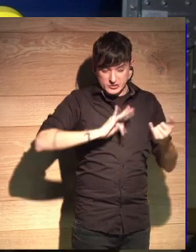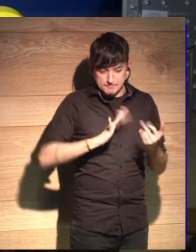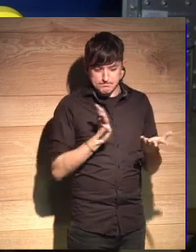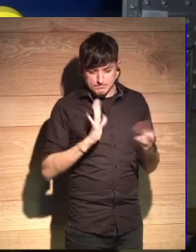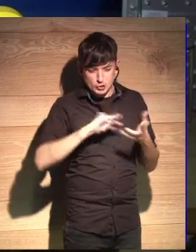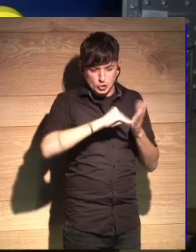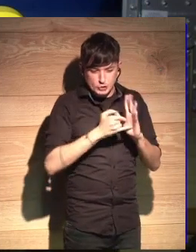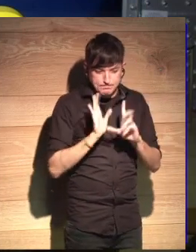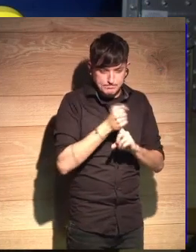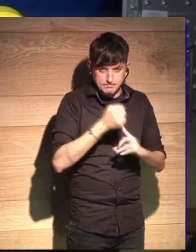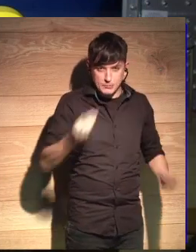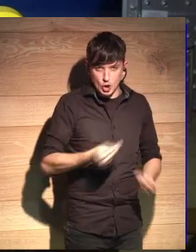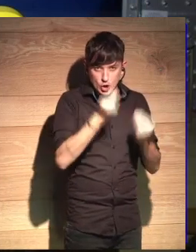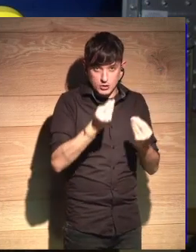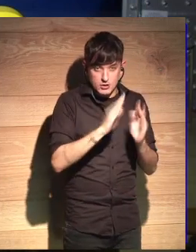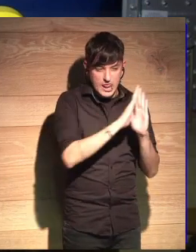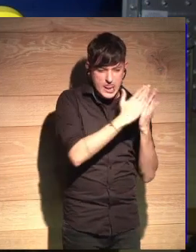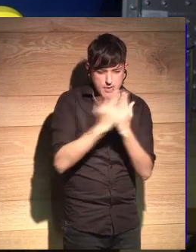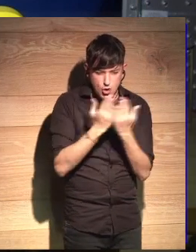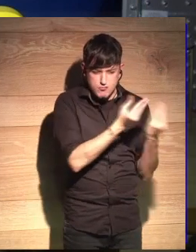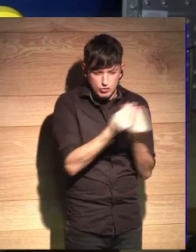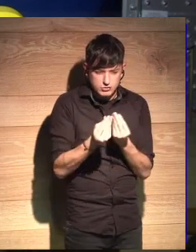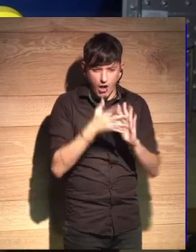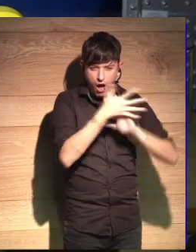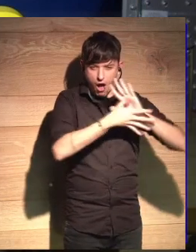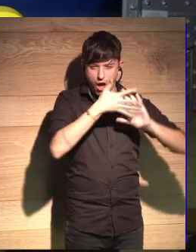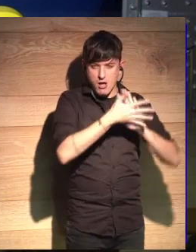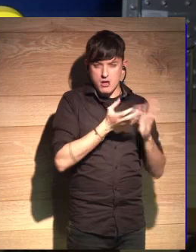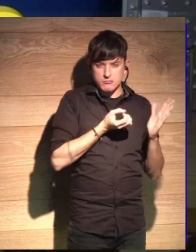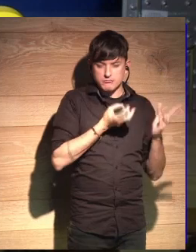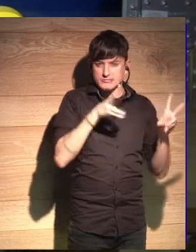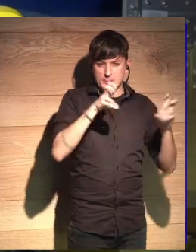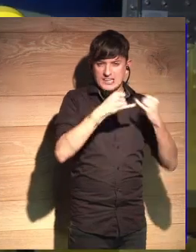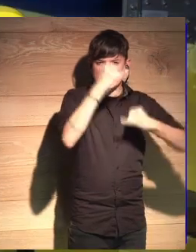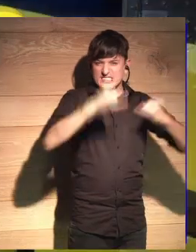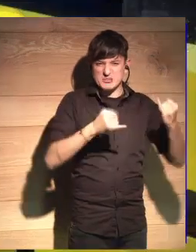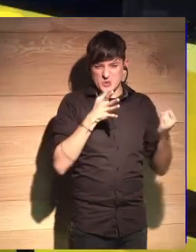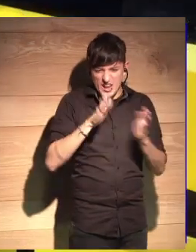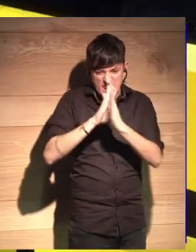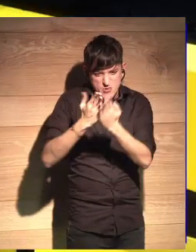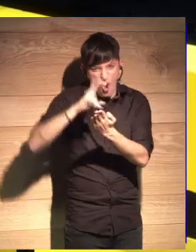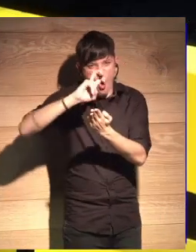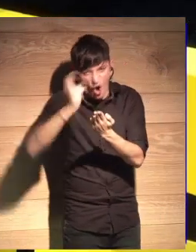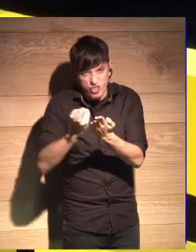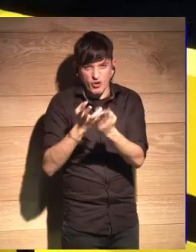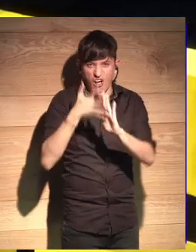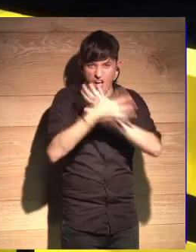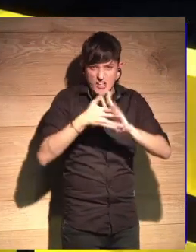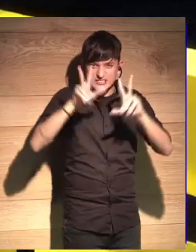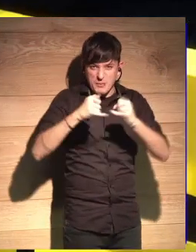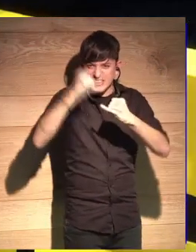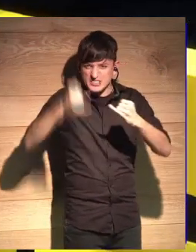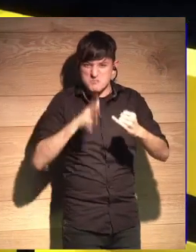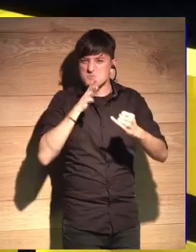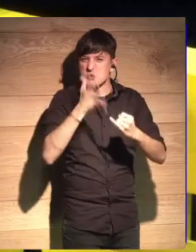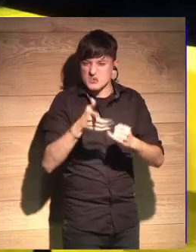on national political crises. Why do we need another book by Jared Diamond? What can he say that's new